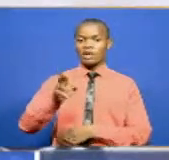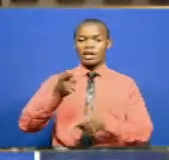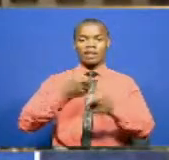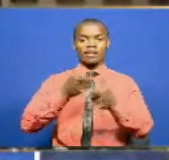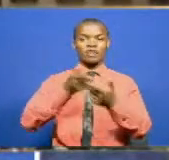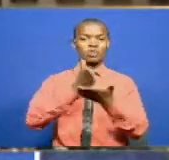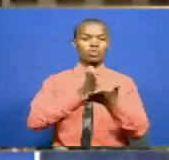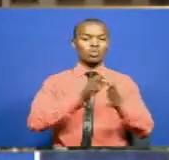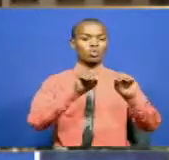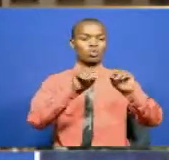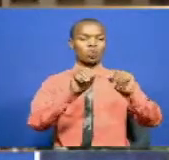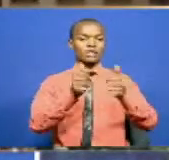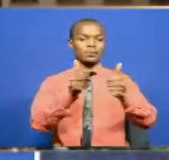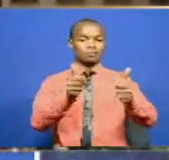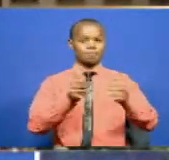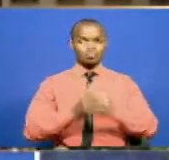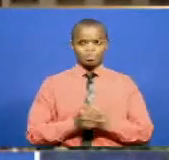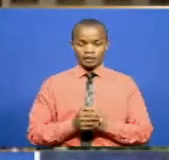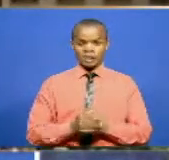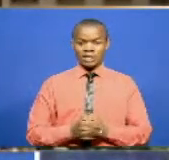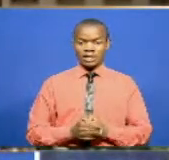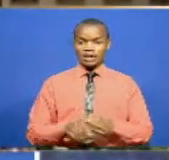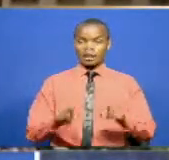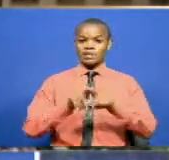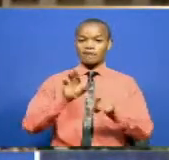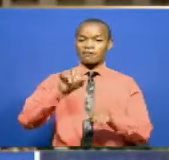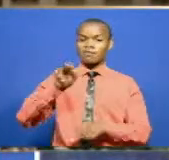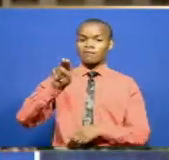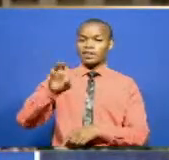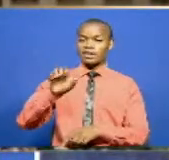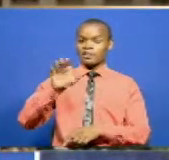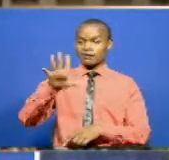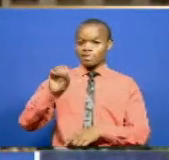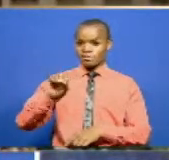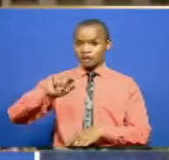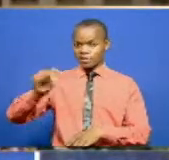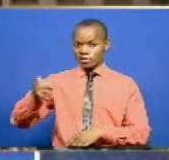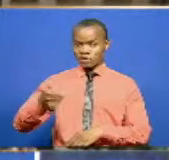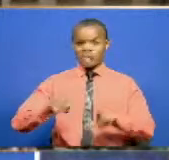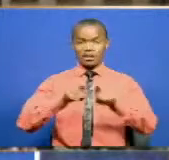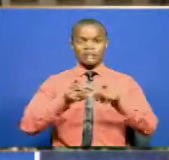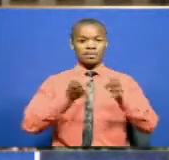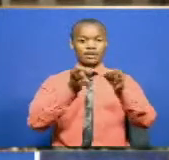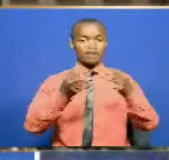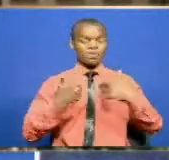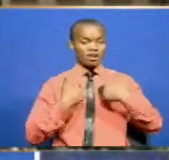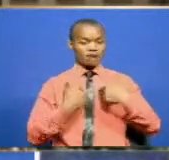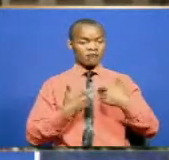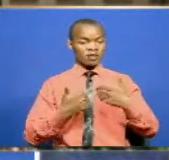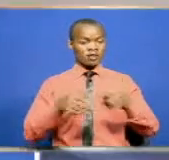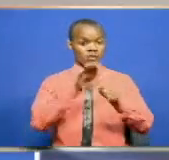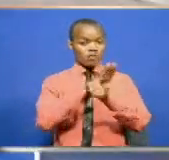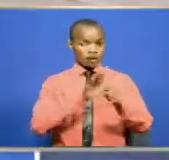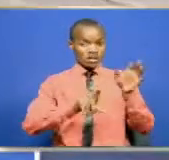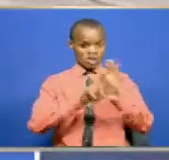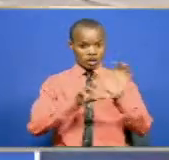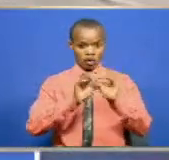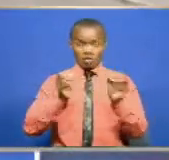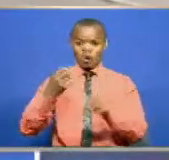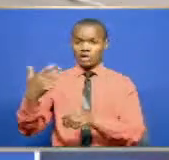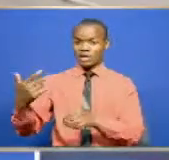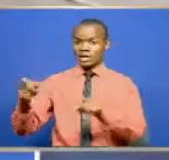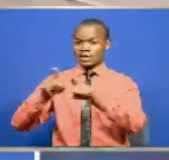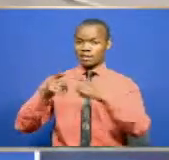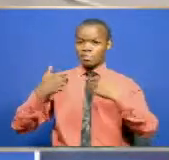my energy requirements. The rules propose a fine of 50,000 shillings for service providers convicted of not having valid documentation, while those who offer false